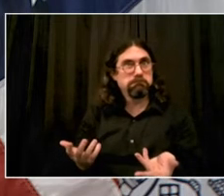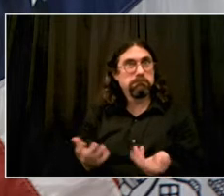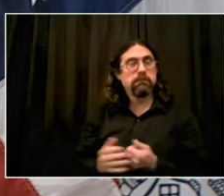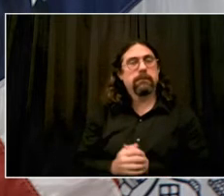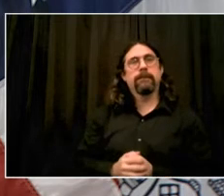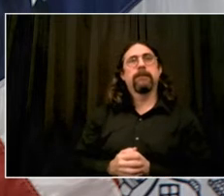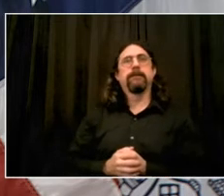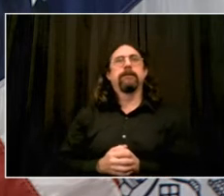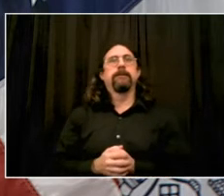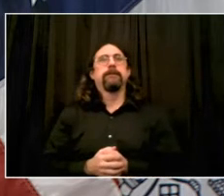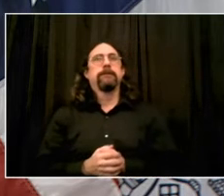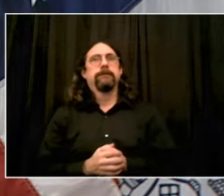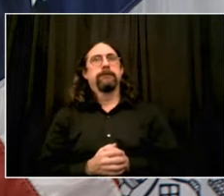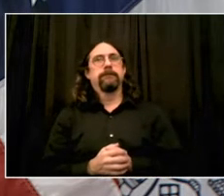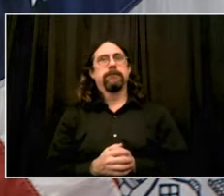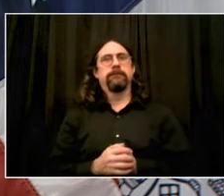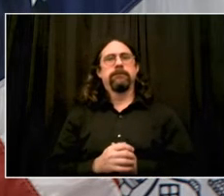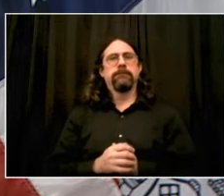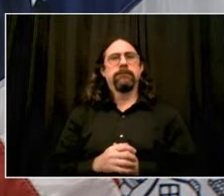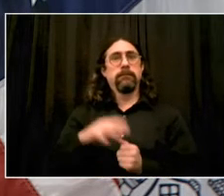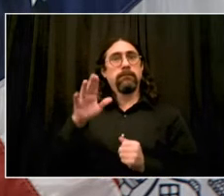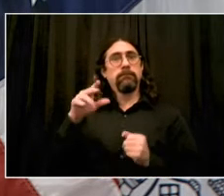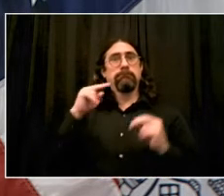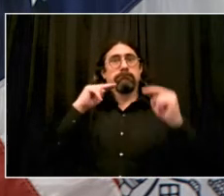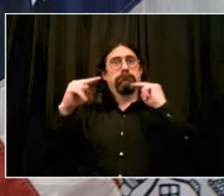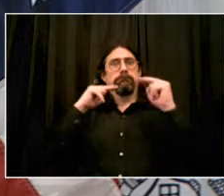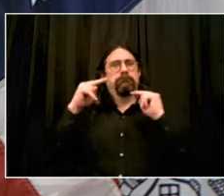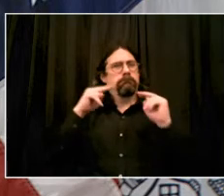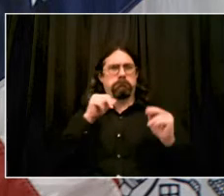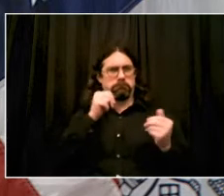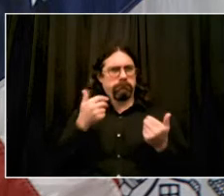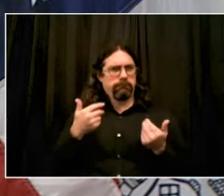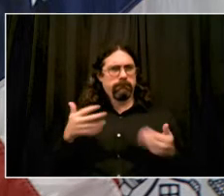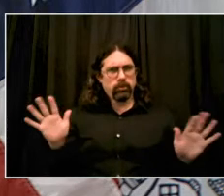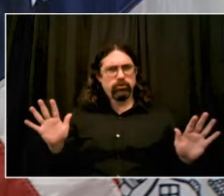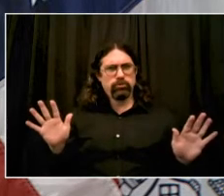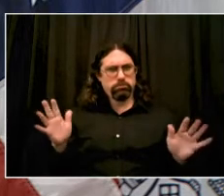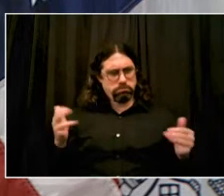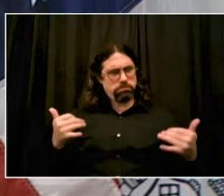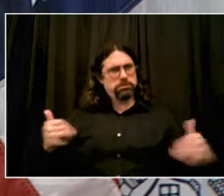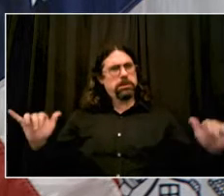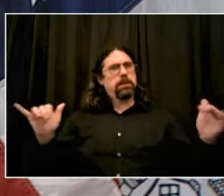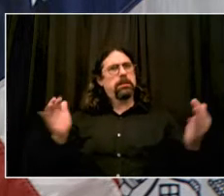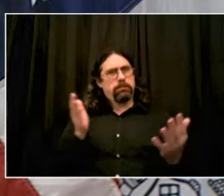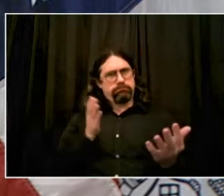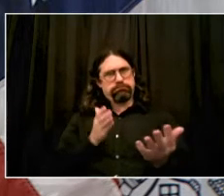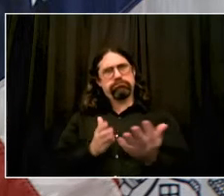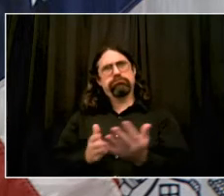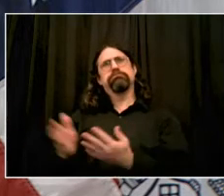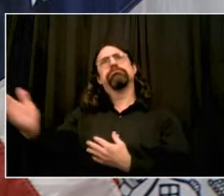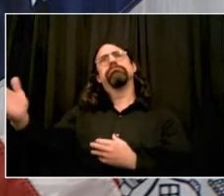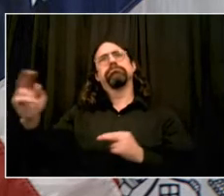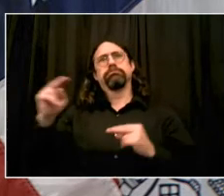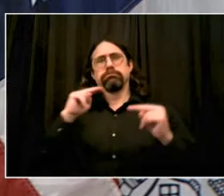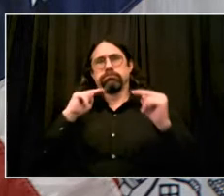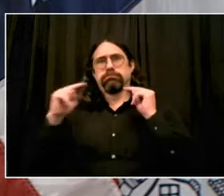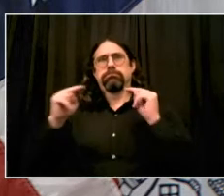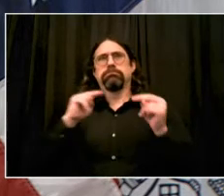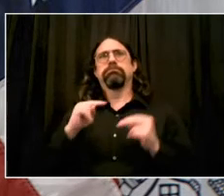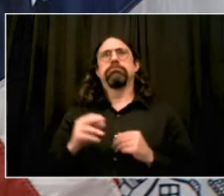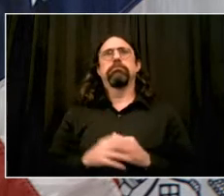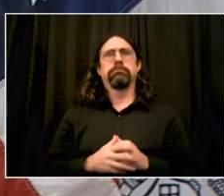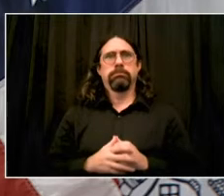maximum done through them. But I also think it's important to recognize that even pension funds that weren't